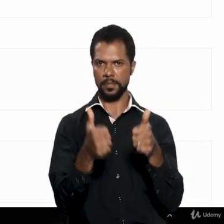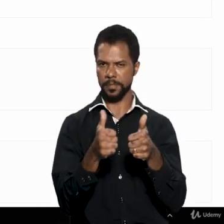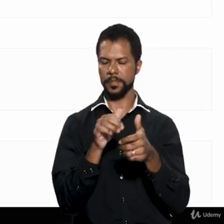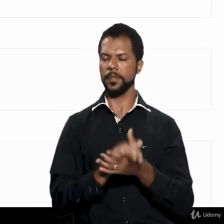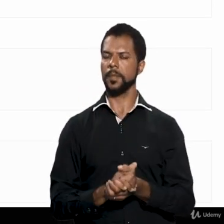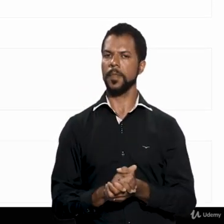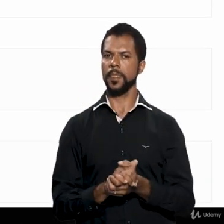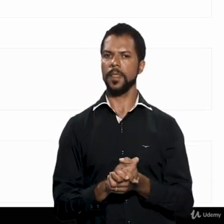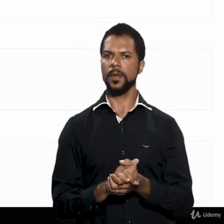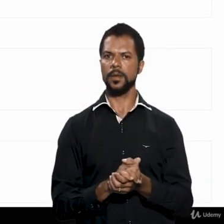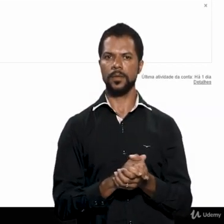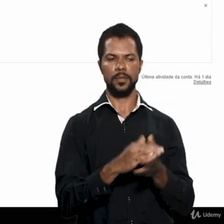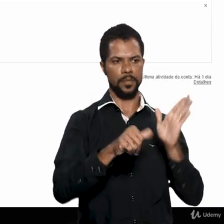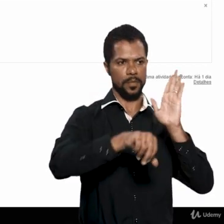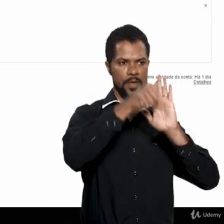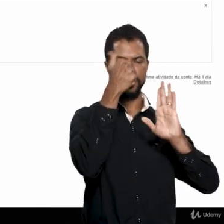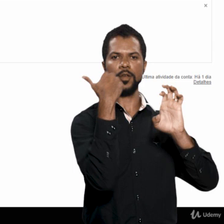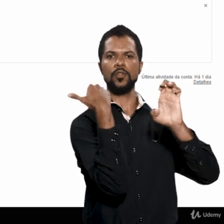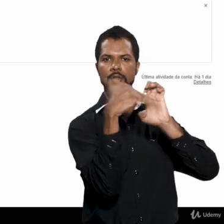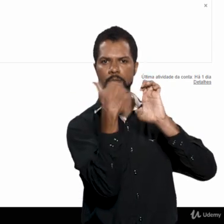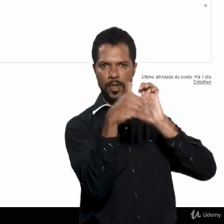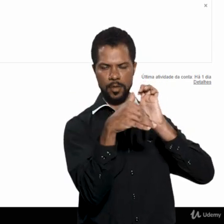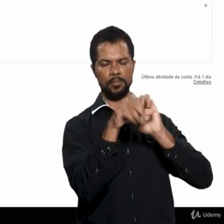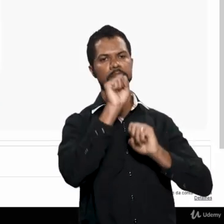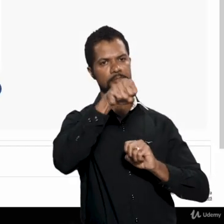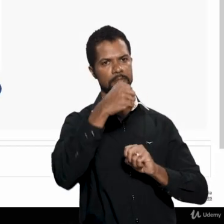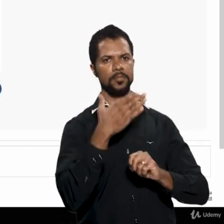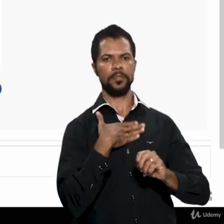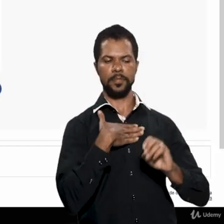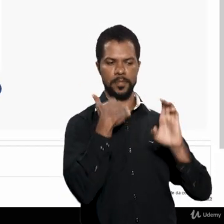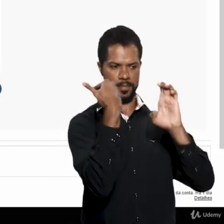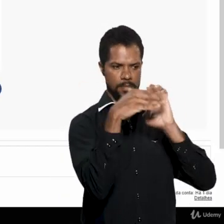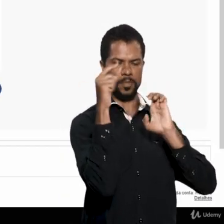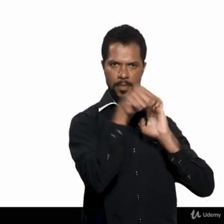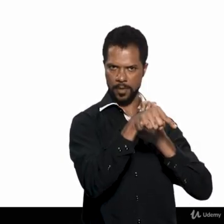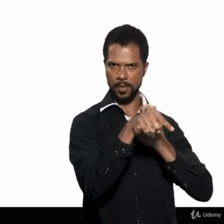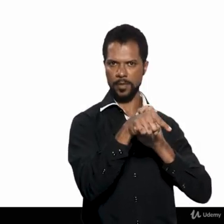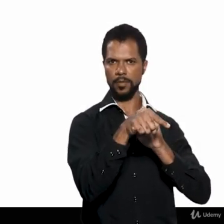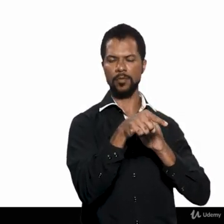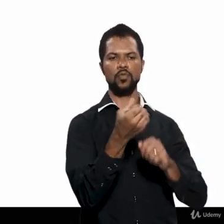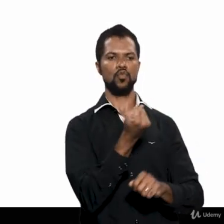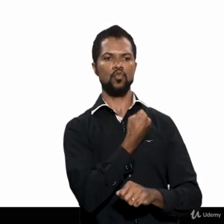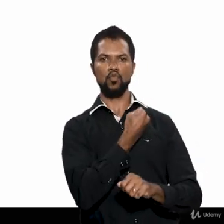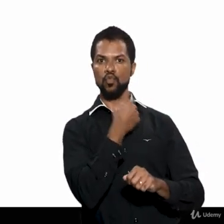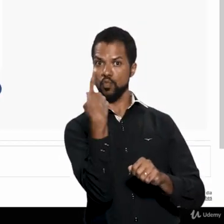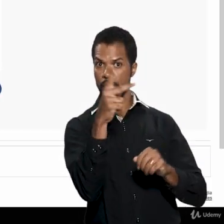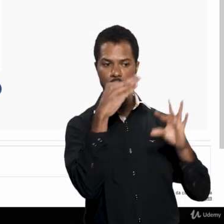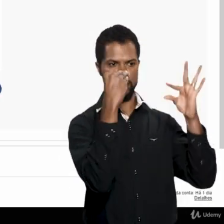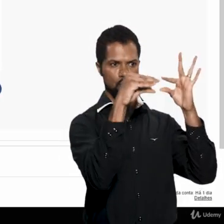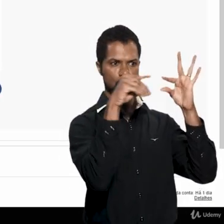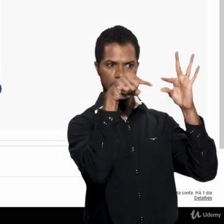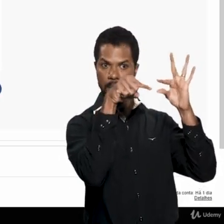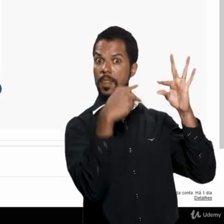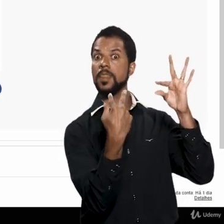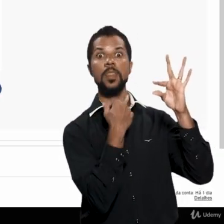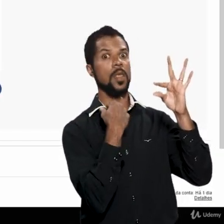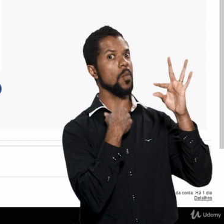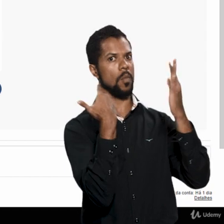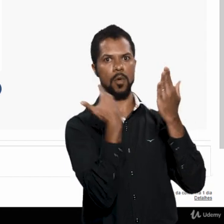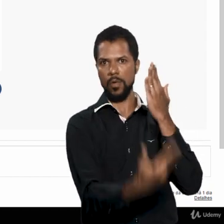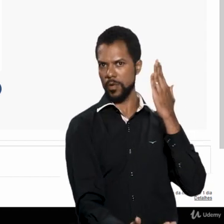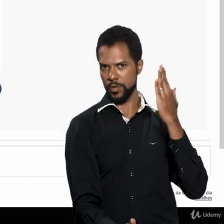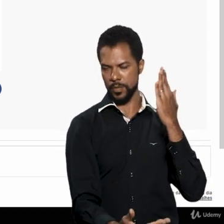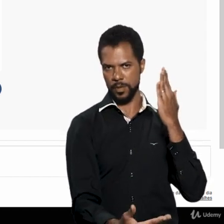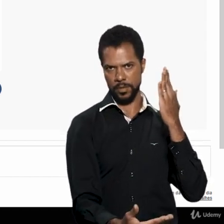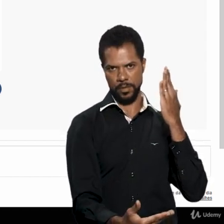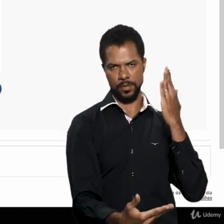protection. So first of all, let's validate our email. This is my email. This is your wallet number. You